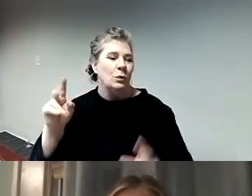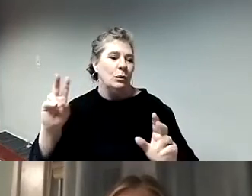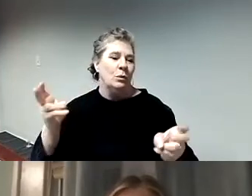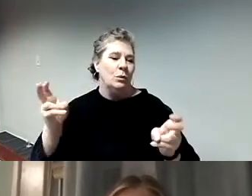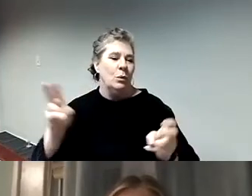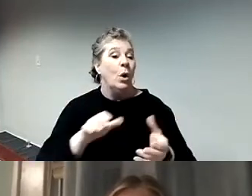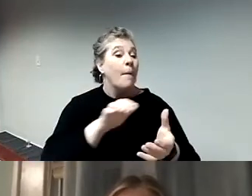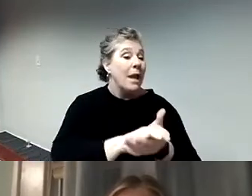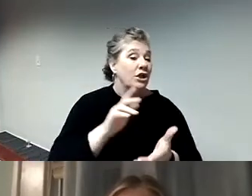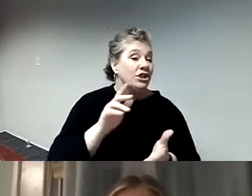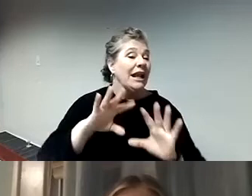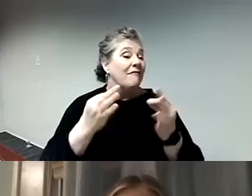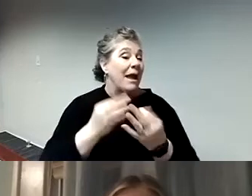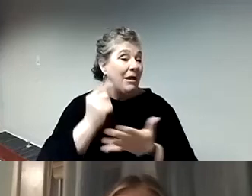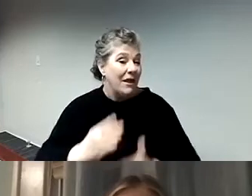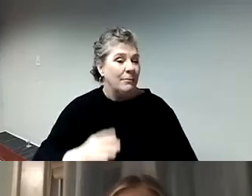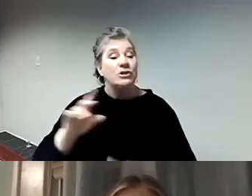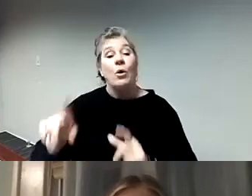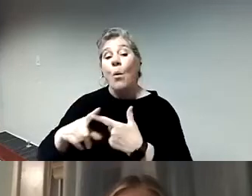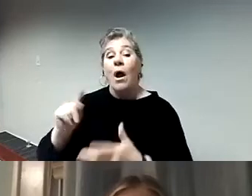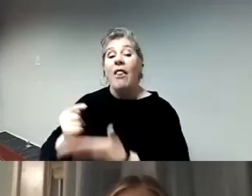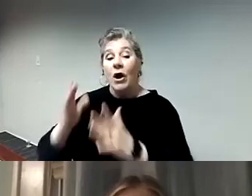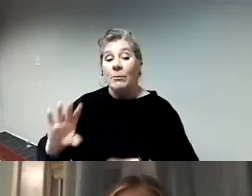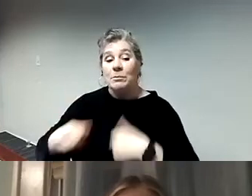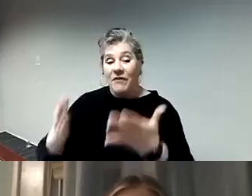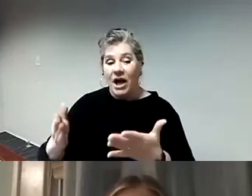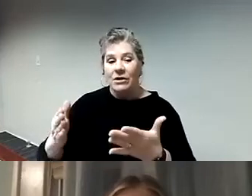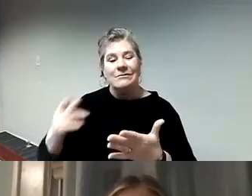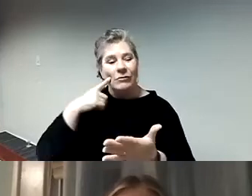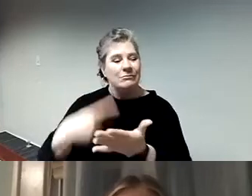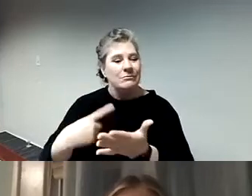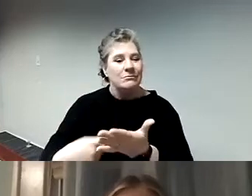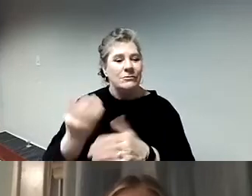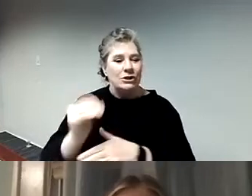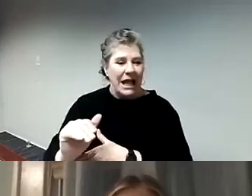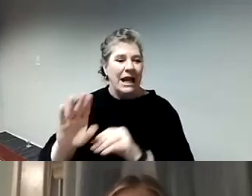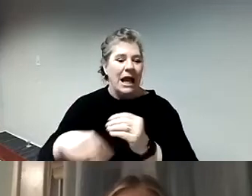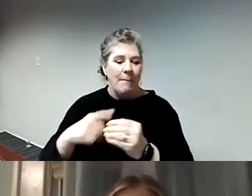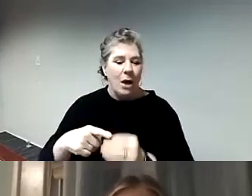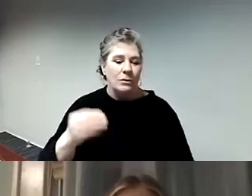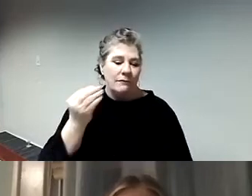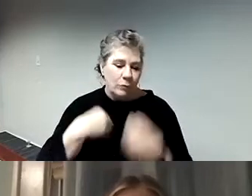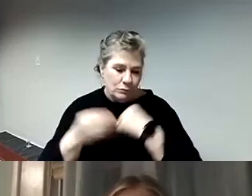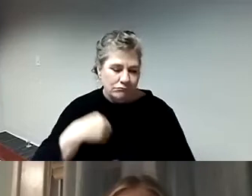marriage and family therapist or a therapist provider, given the conversation here tonight?